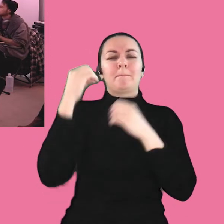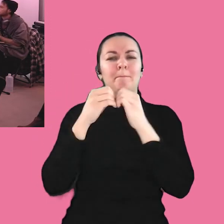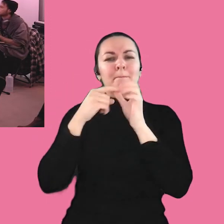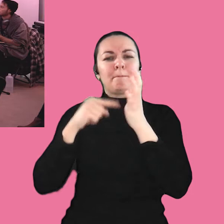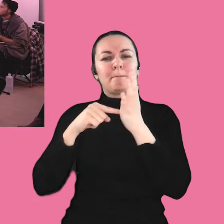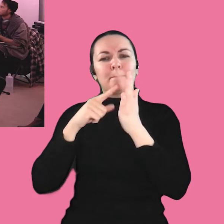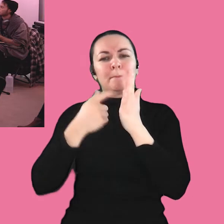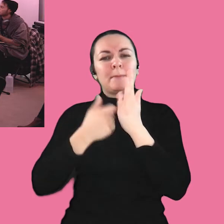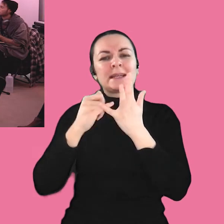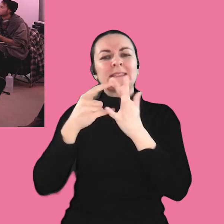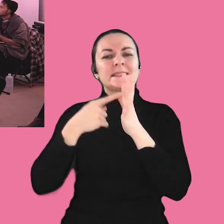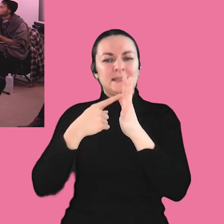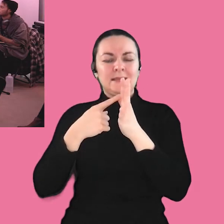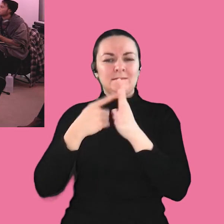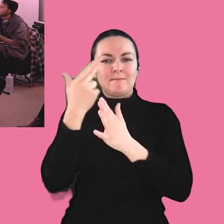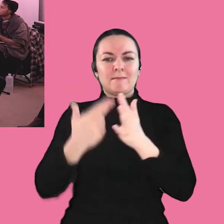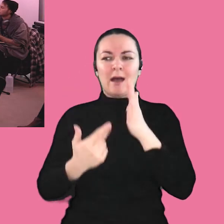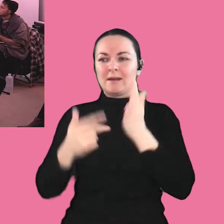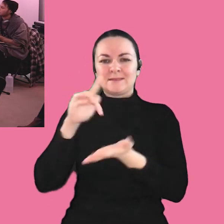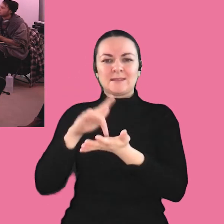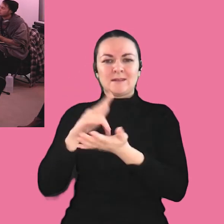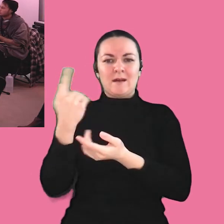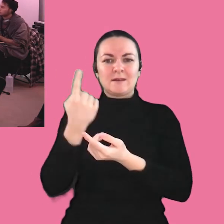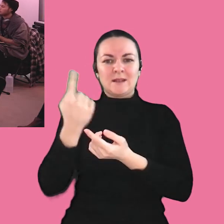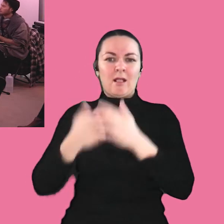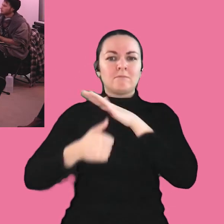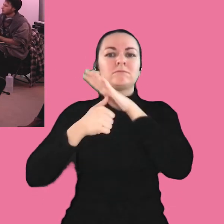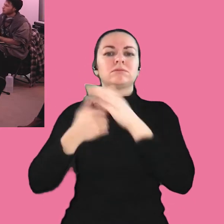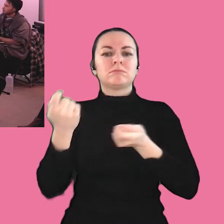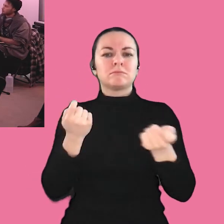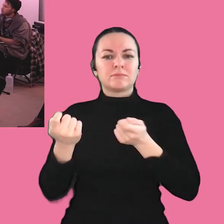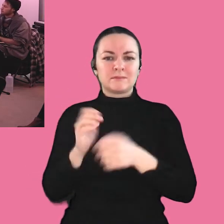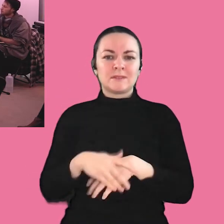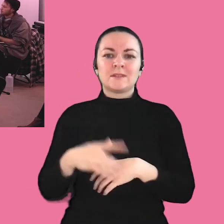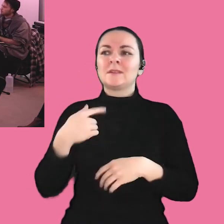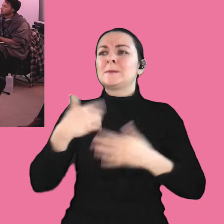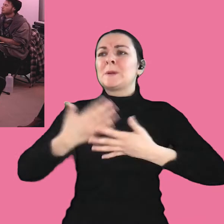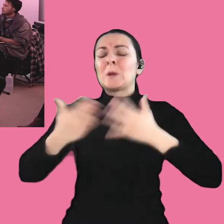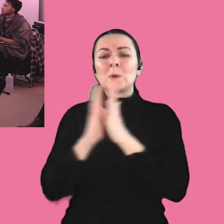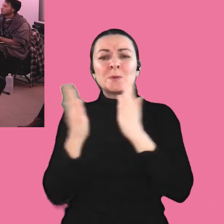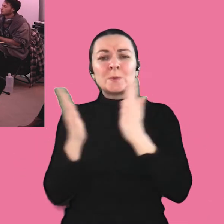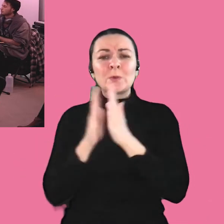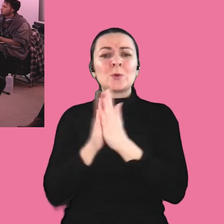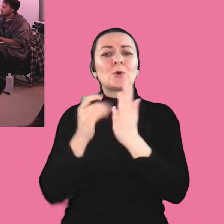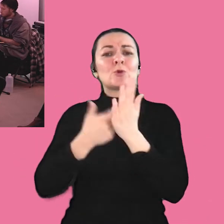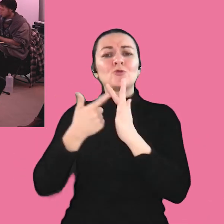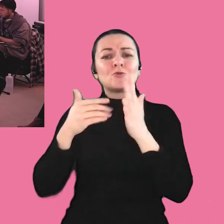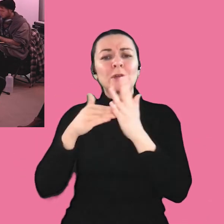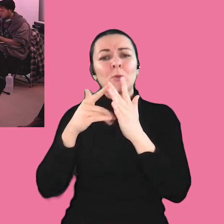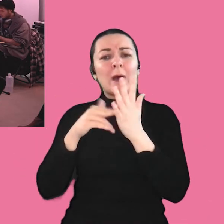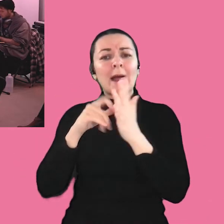to the book Playing for Time, Making Art as If the World Matters, which is edited by Lucy Neal, who I think at that time was